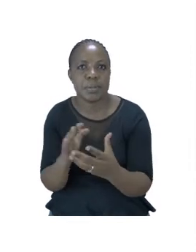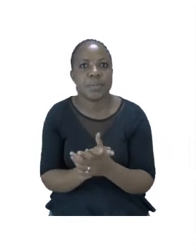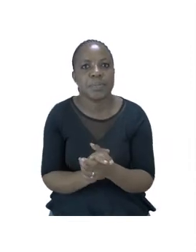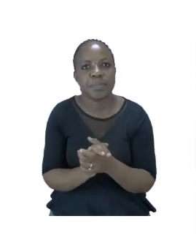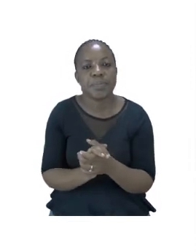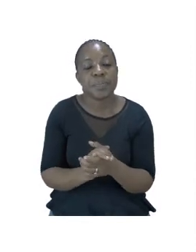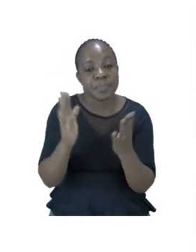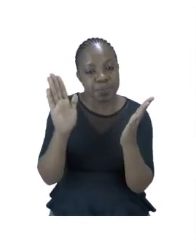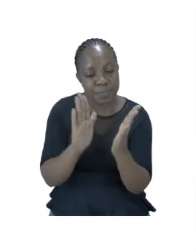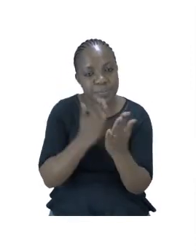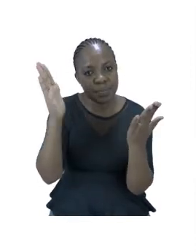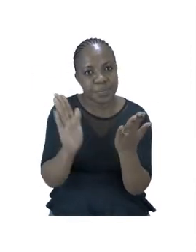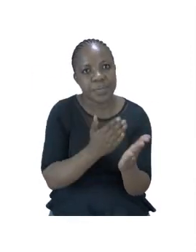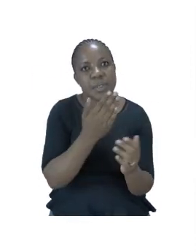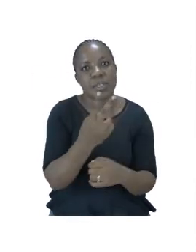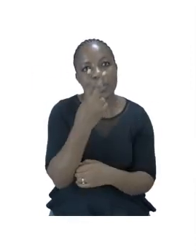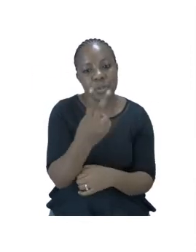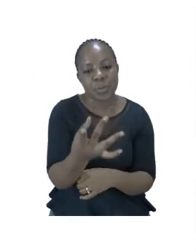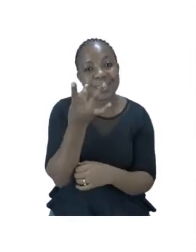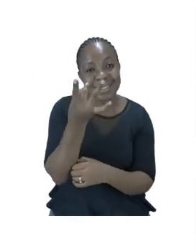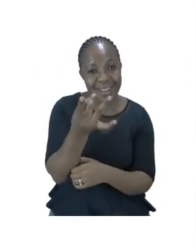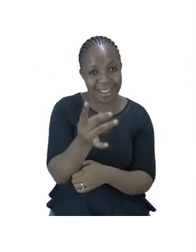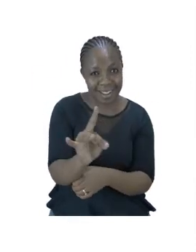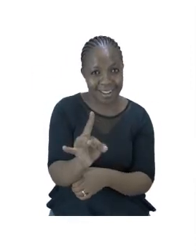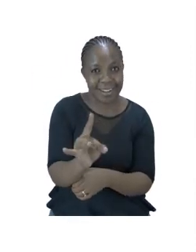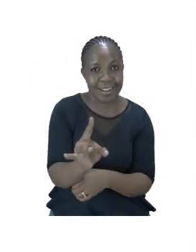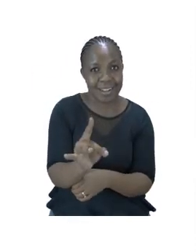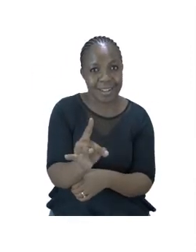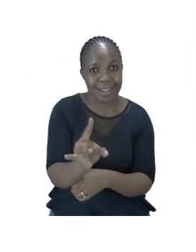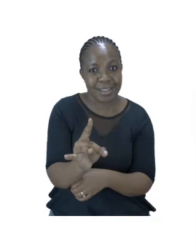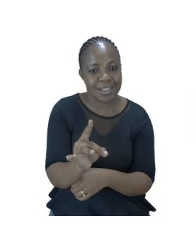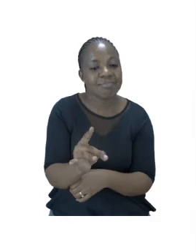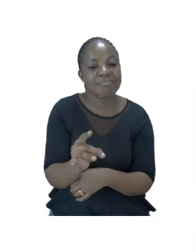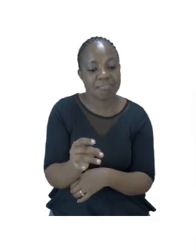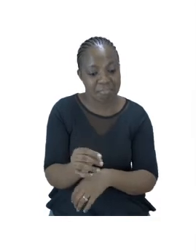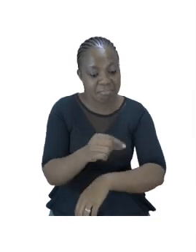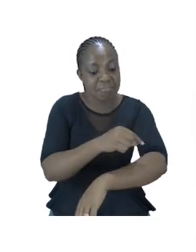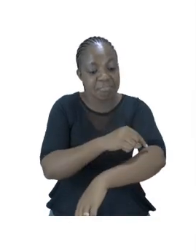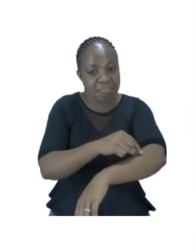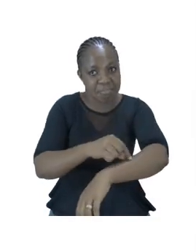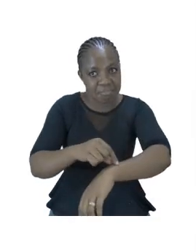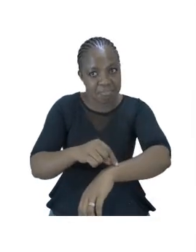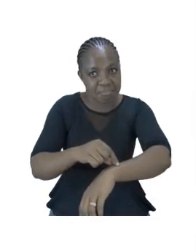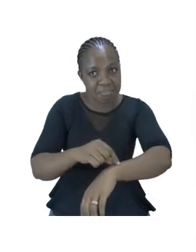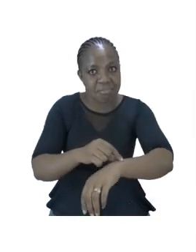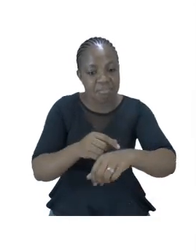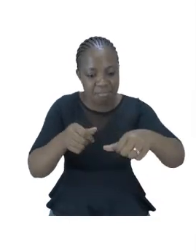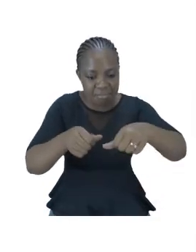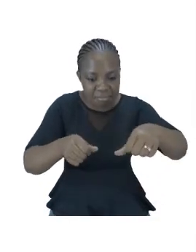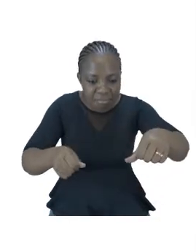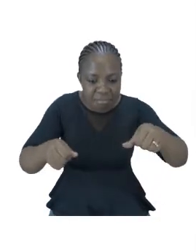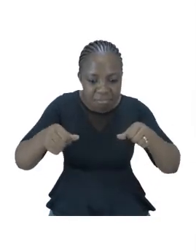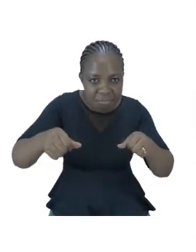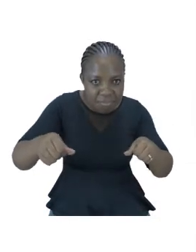Now on page 28, we can see that we are going to be measuring. At the bottom, we have a